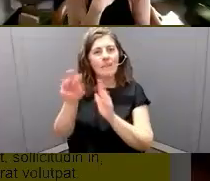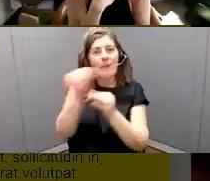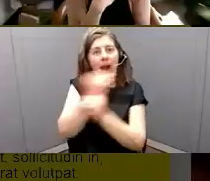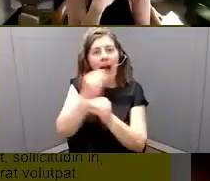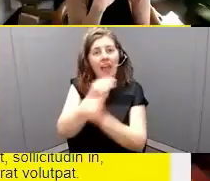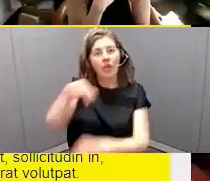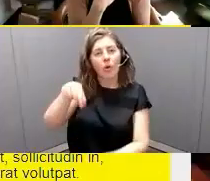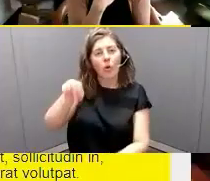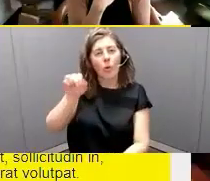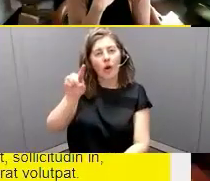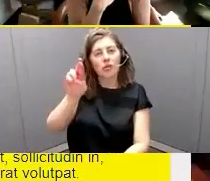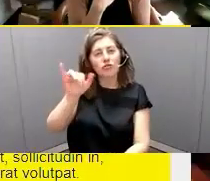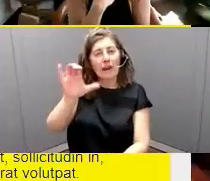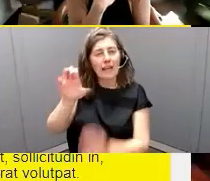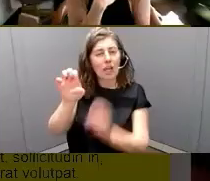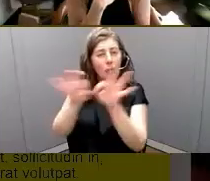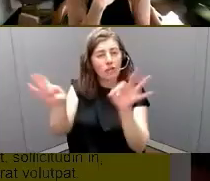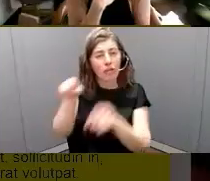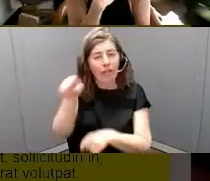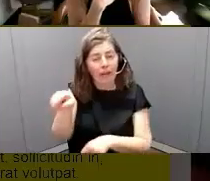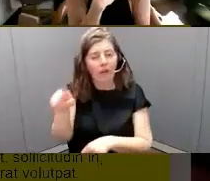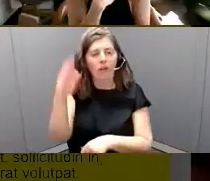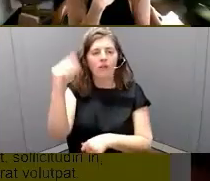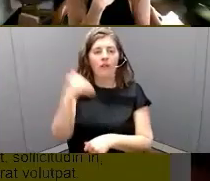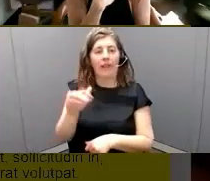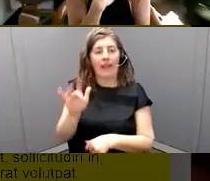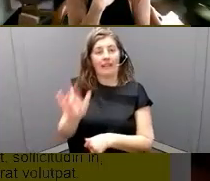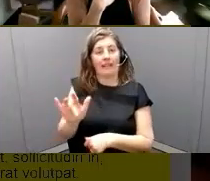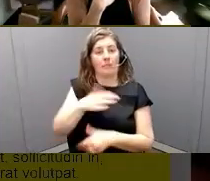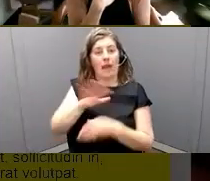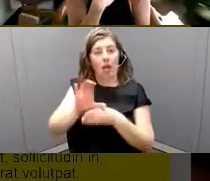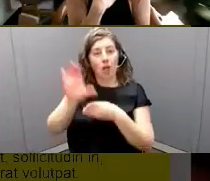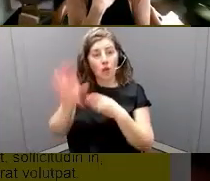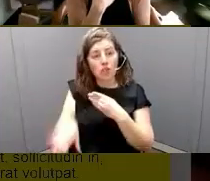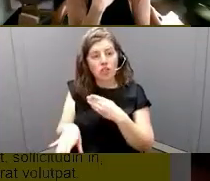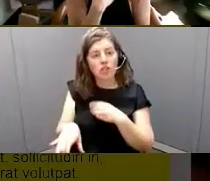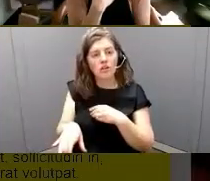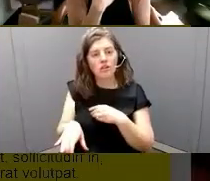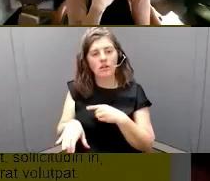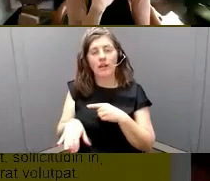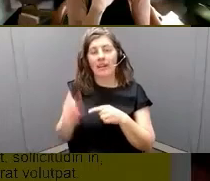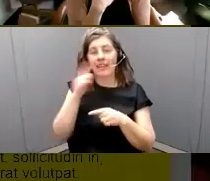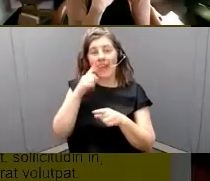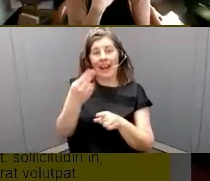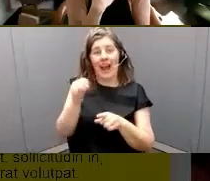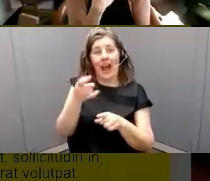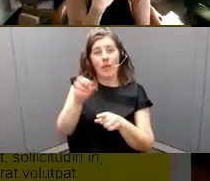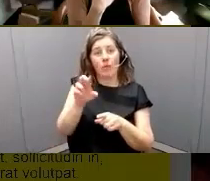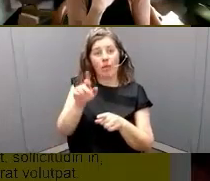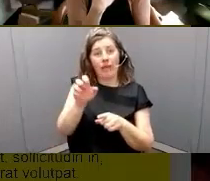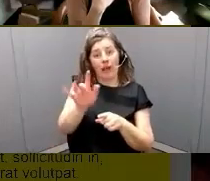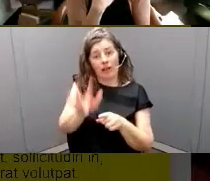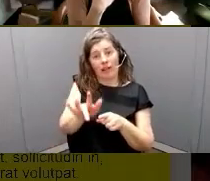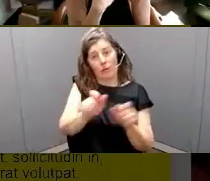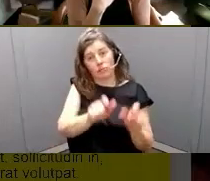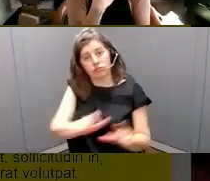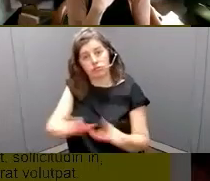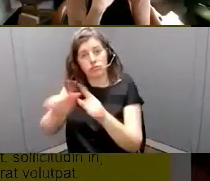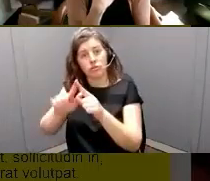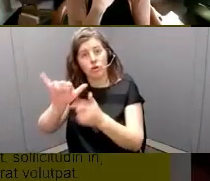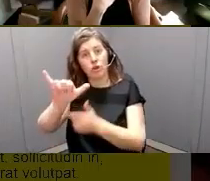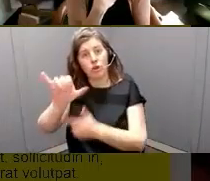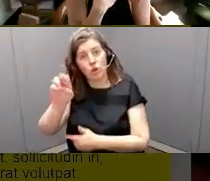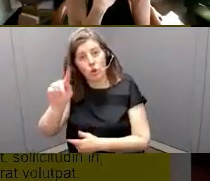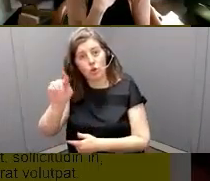place. Clicking on our conclusion right here, this will take us to the YouTube video we used as an